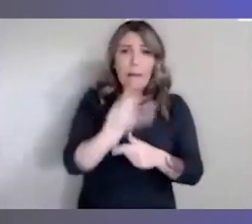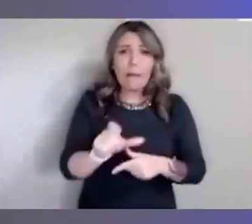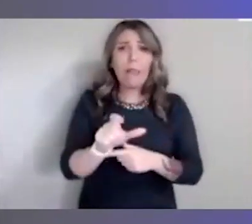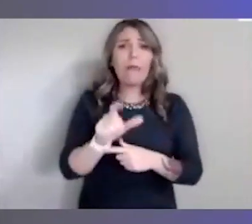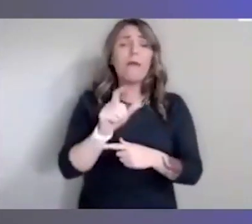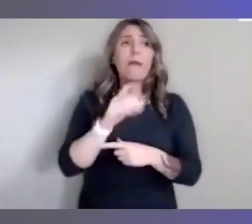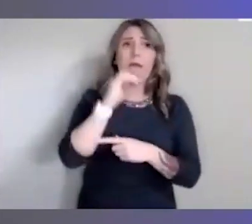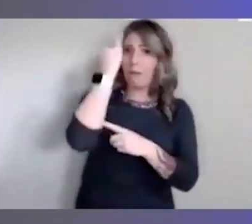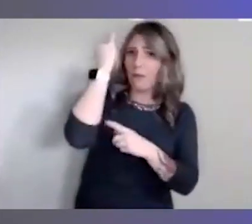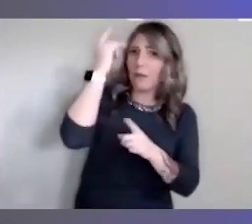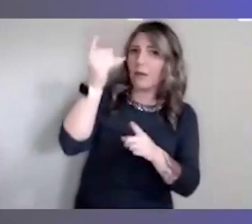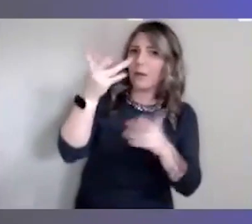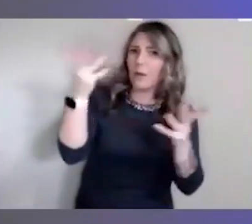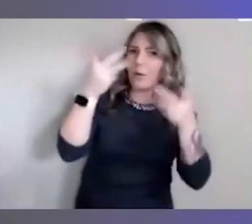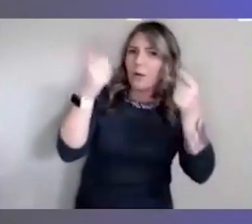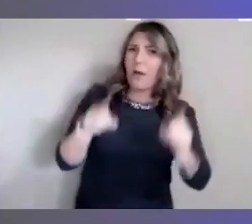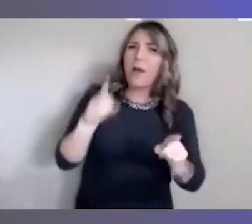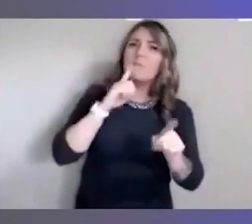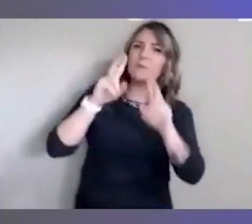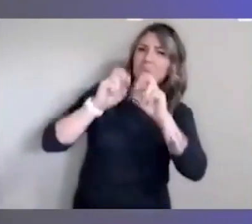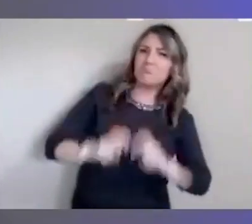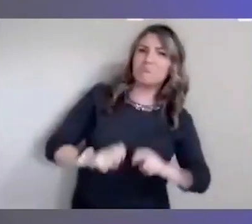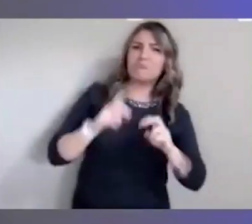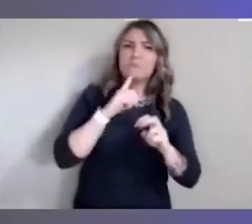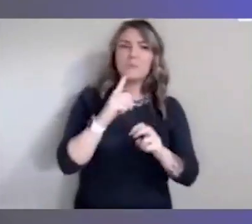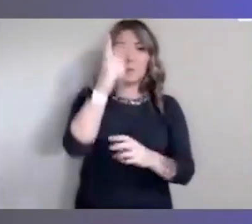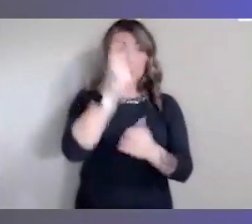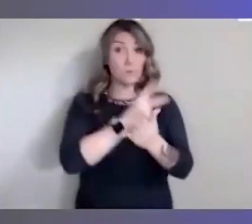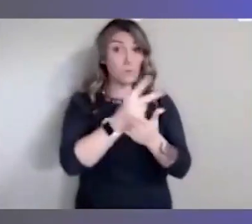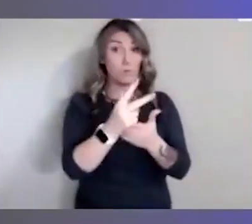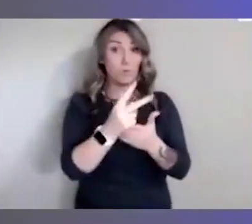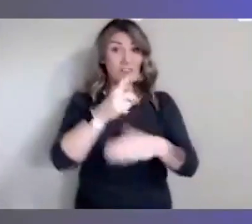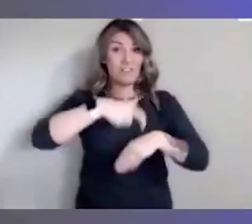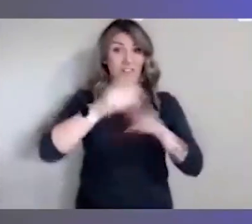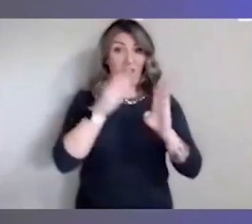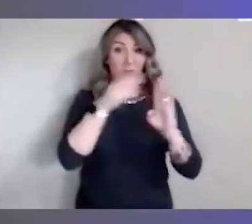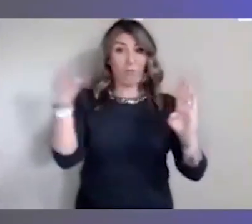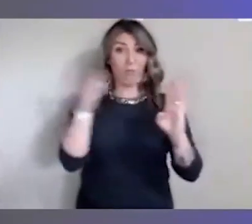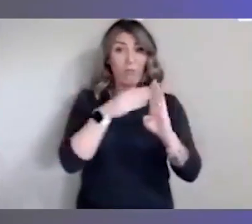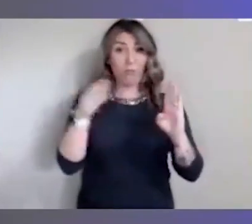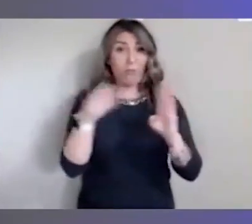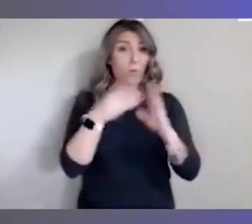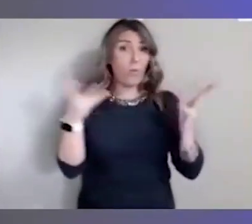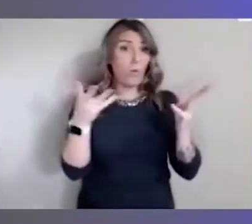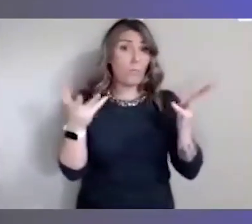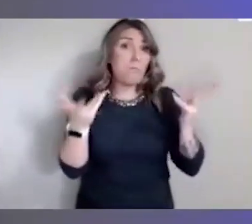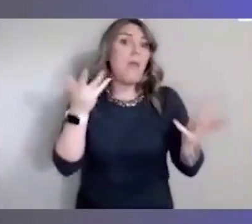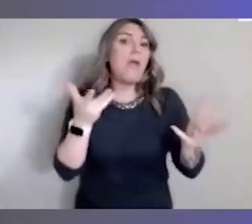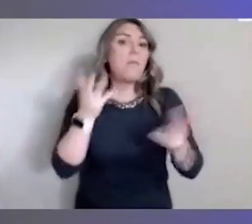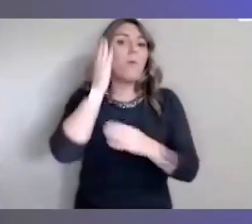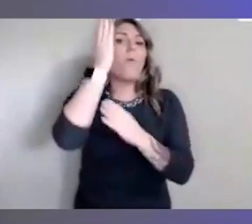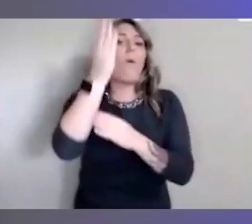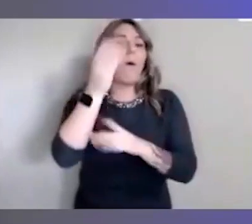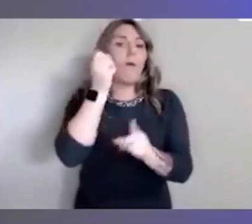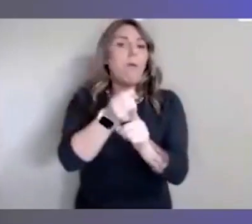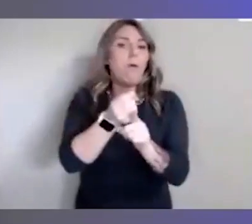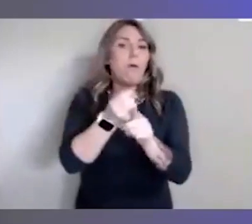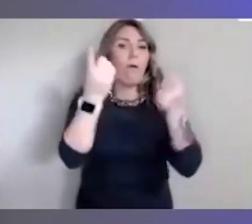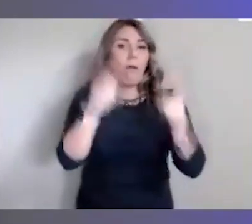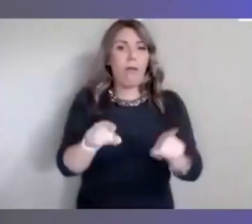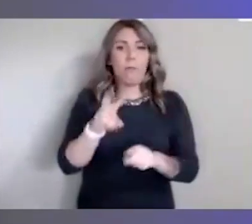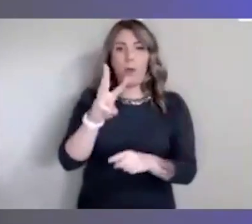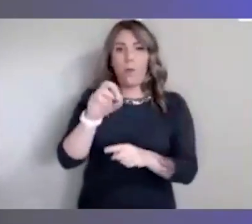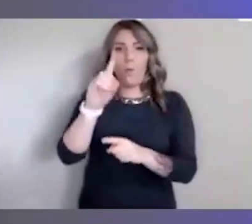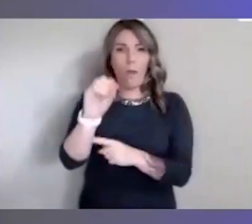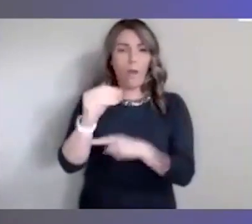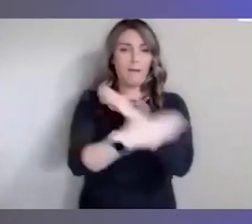We felt like we had a 2-week window into what might happen in Wyandotte County. And so we took that data and